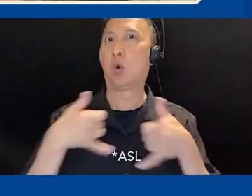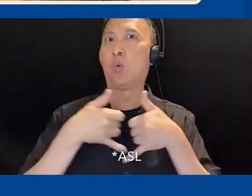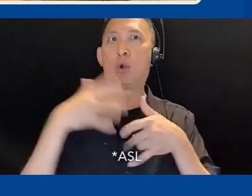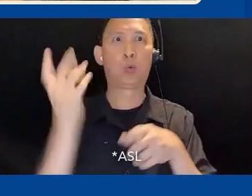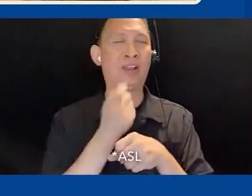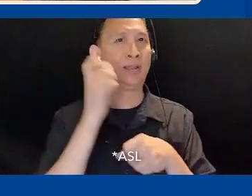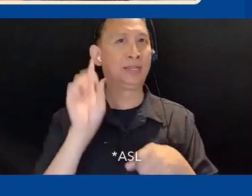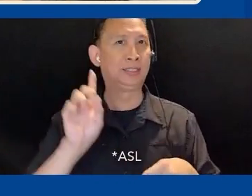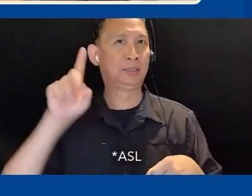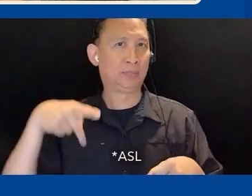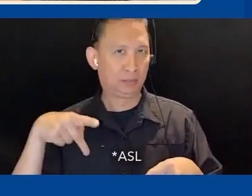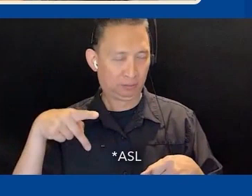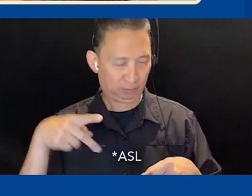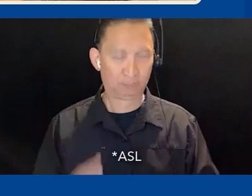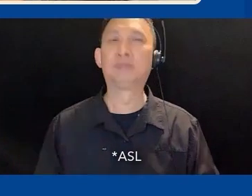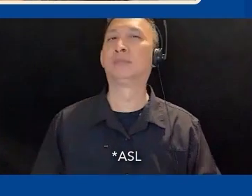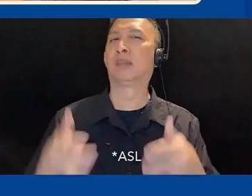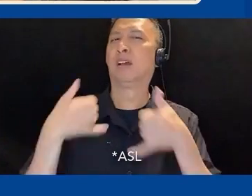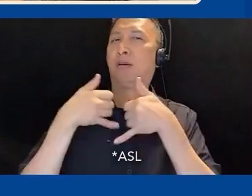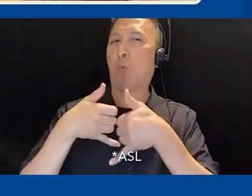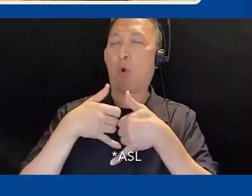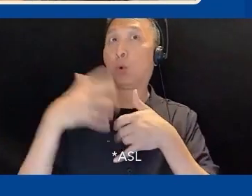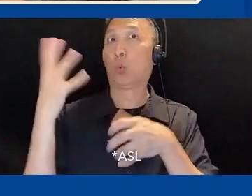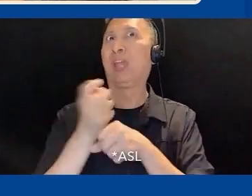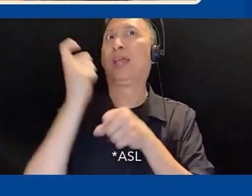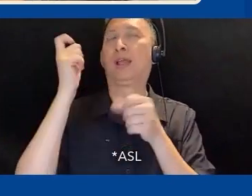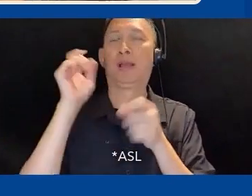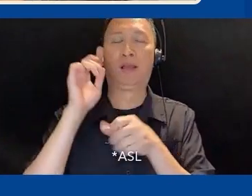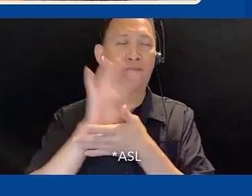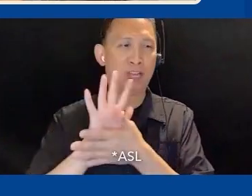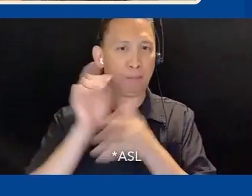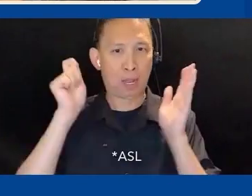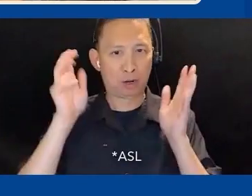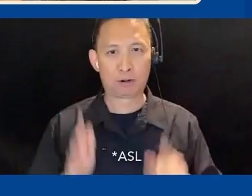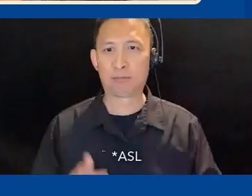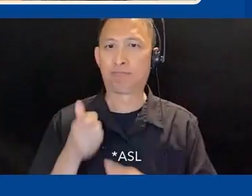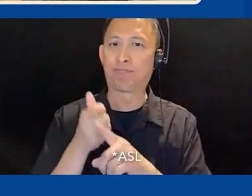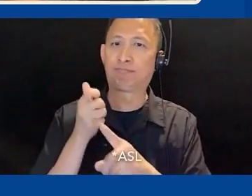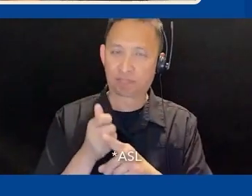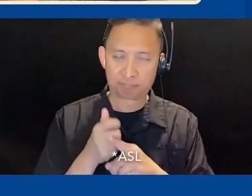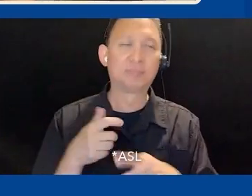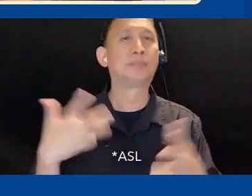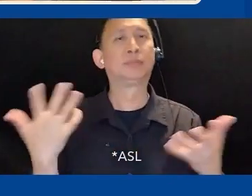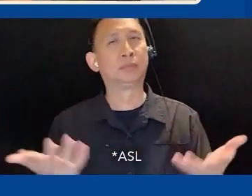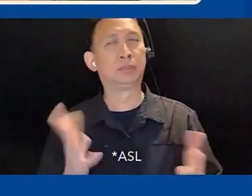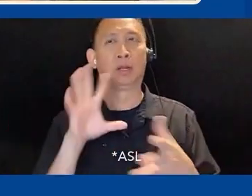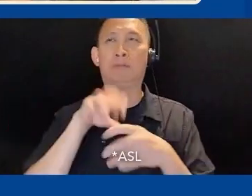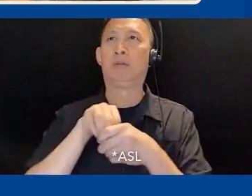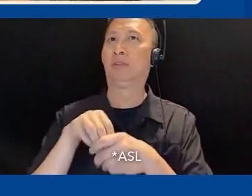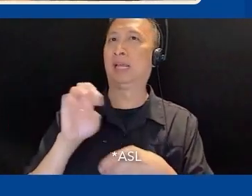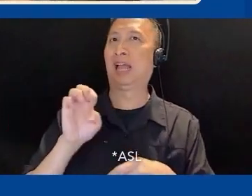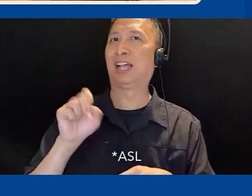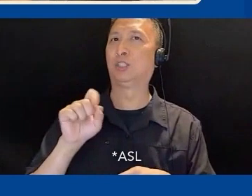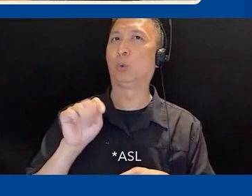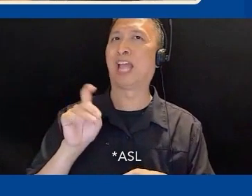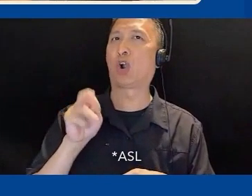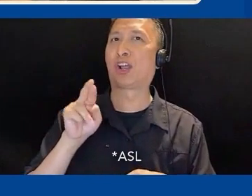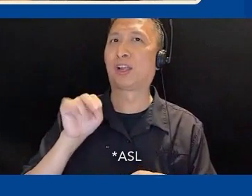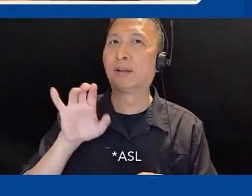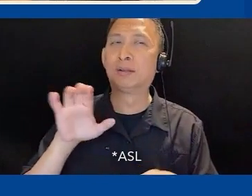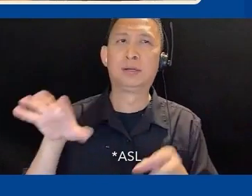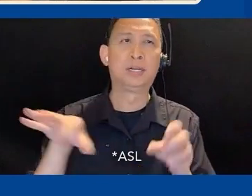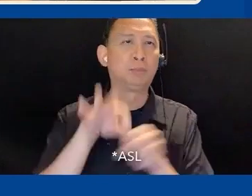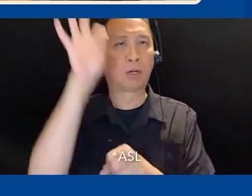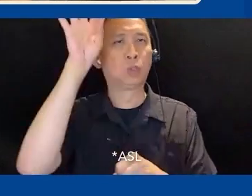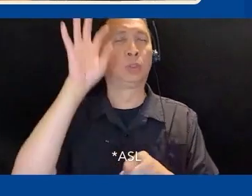feature filmmaker based between New York and Beirut. She's drawn to the esoteric, the spiritual, and the unspoken, and is currently